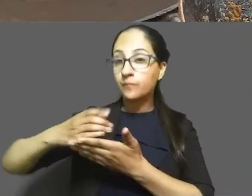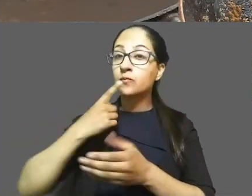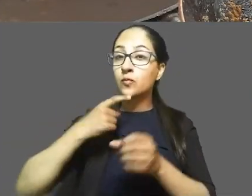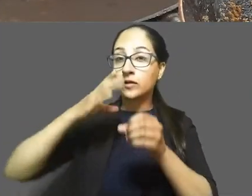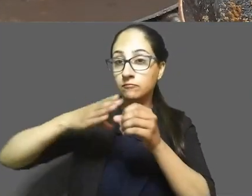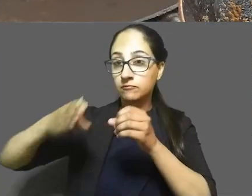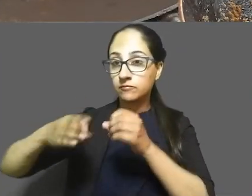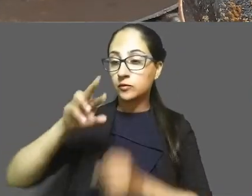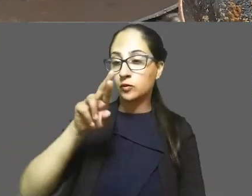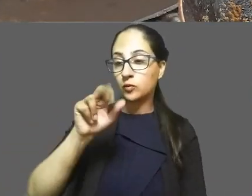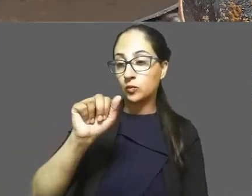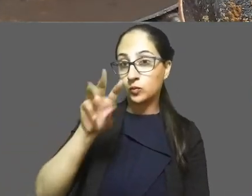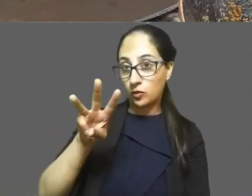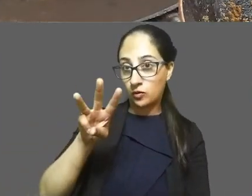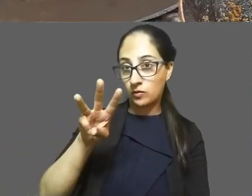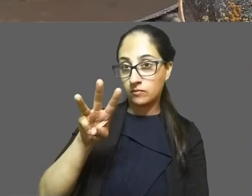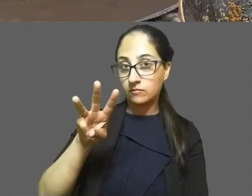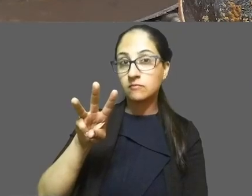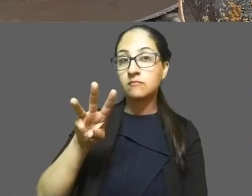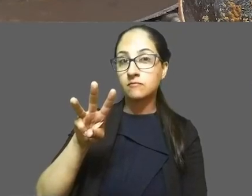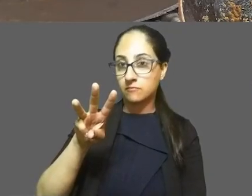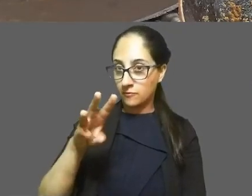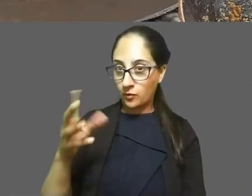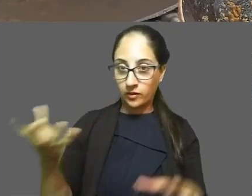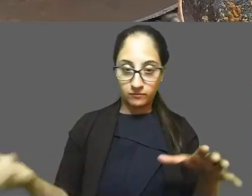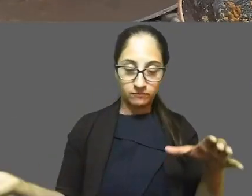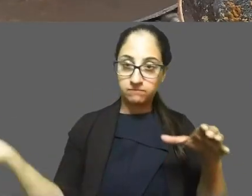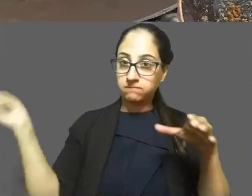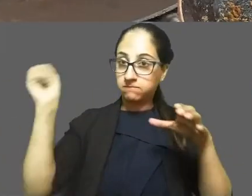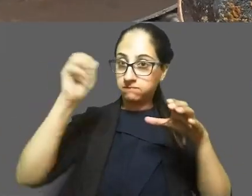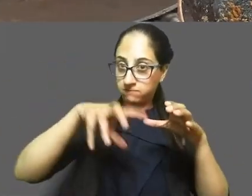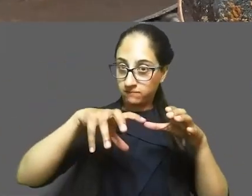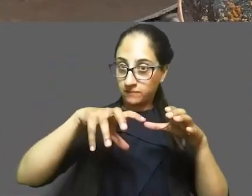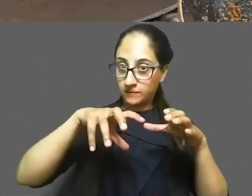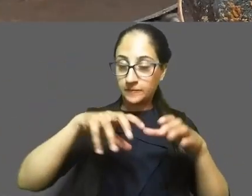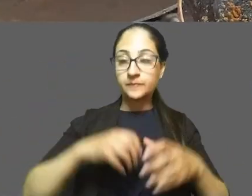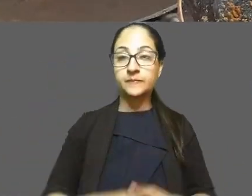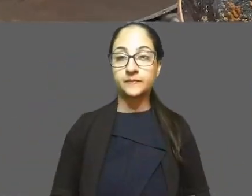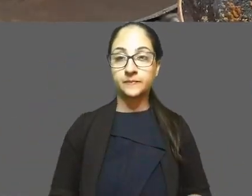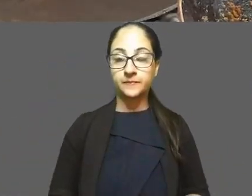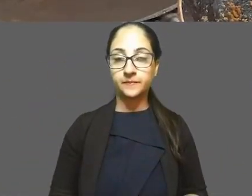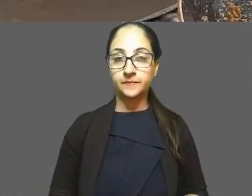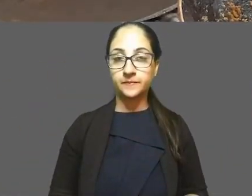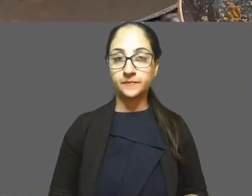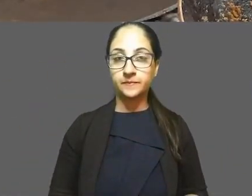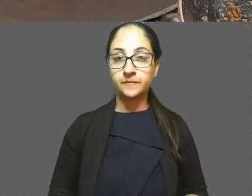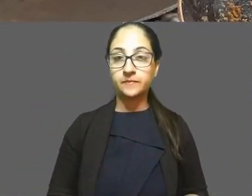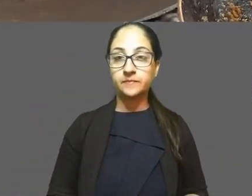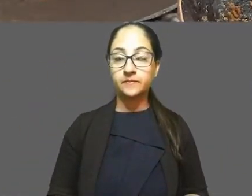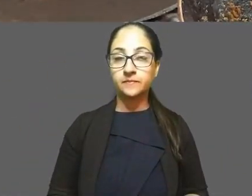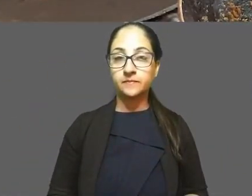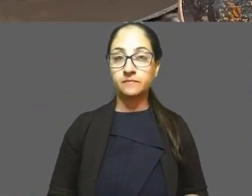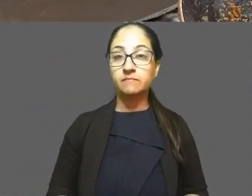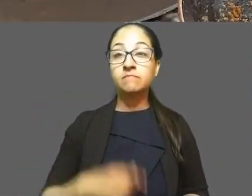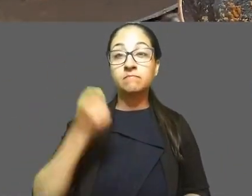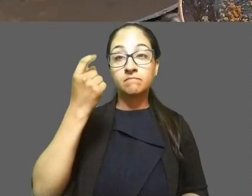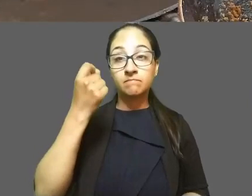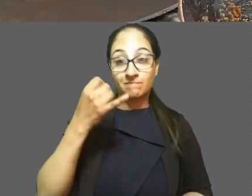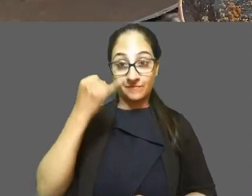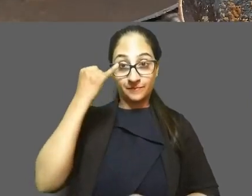3 cups of raw tomatoes. And I'm going to go ahead and add that right into the